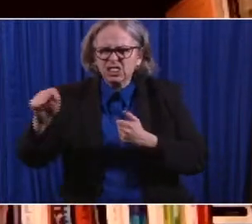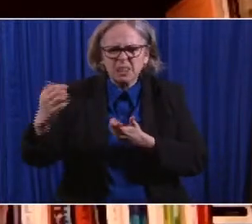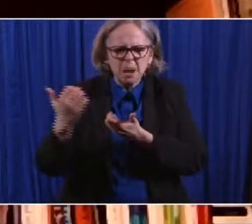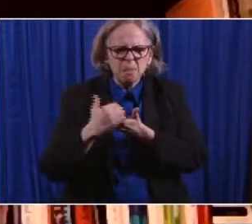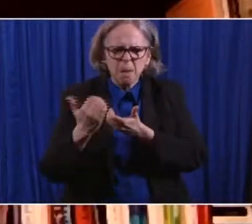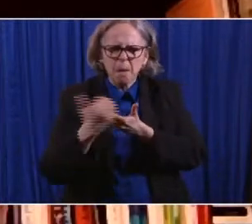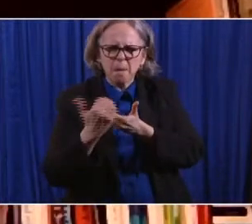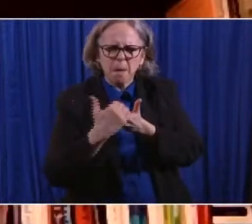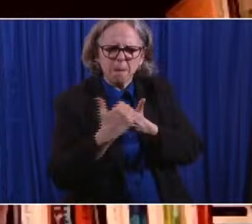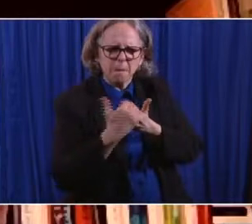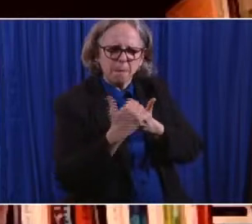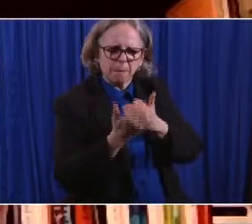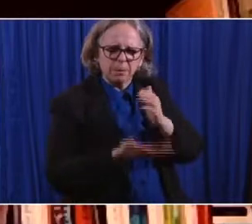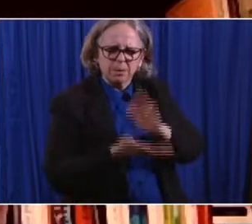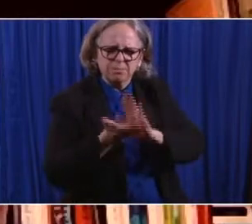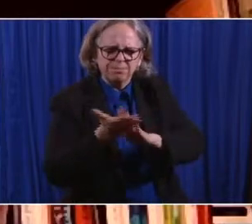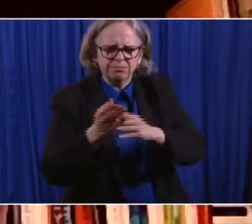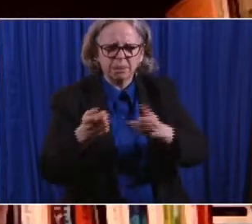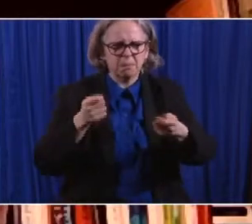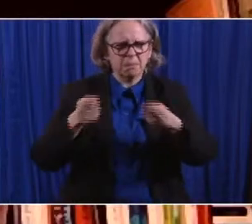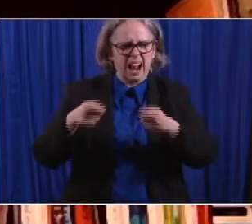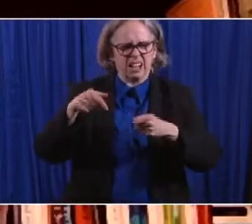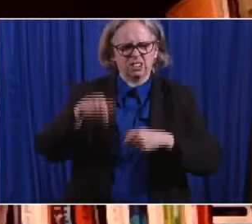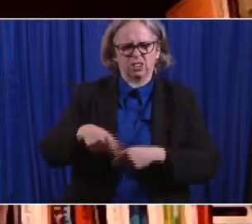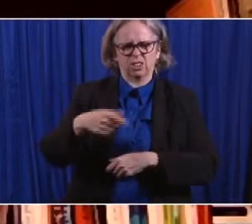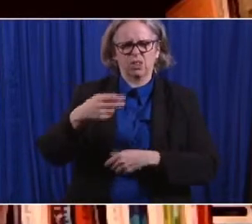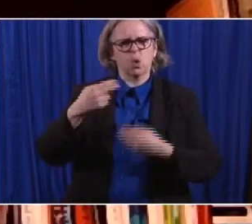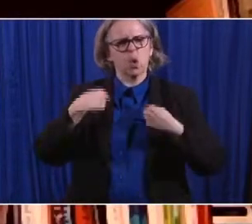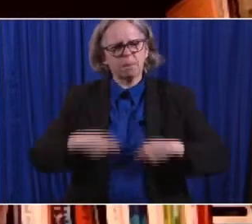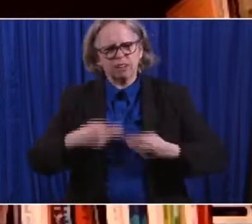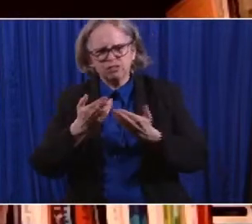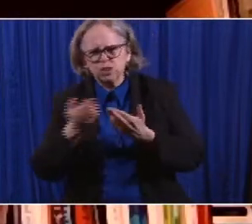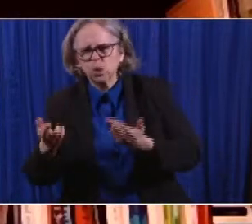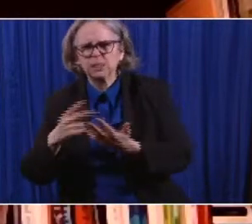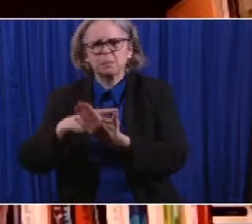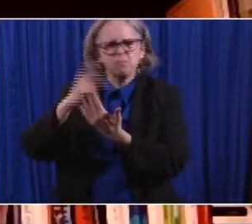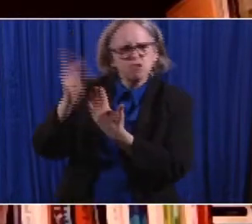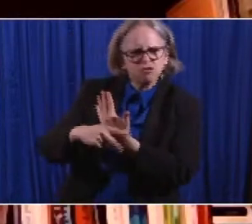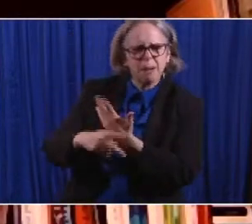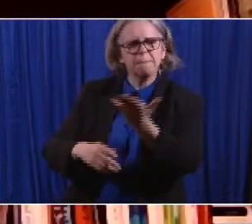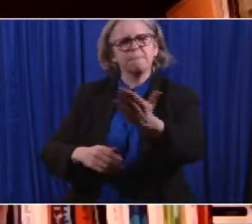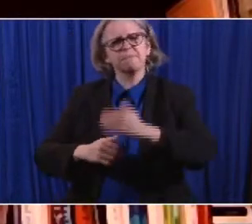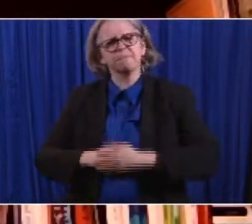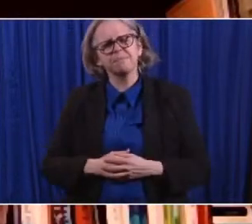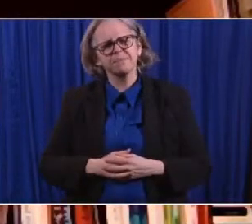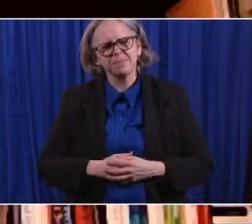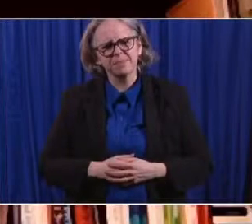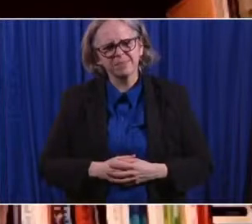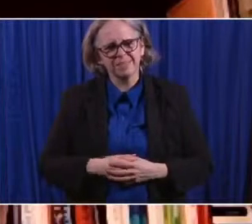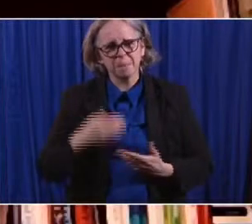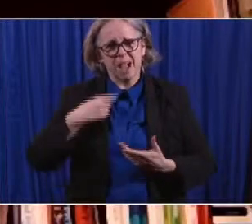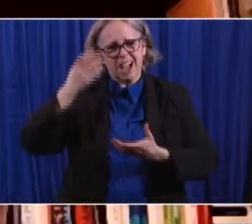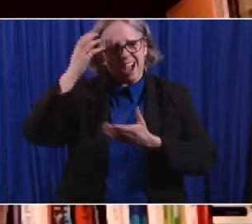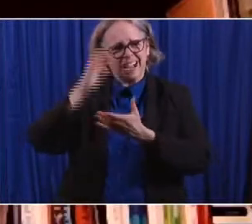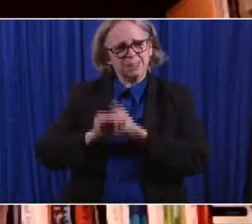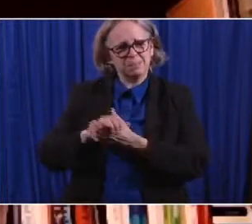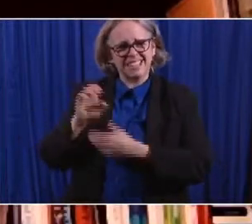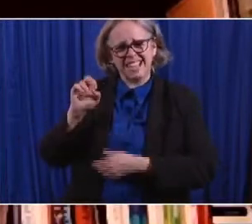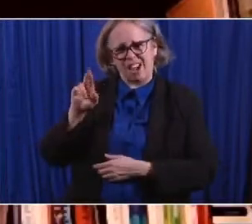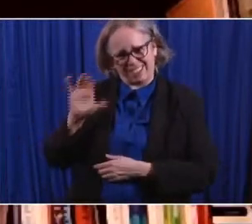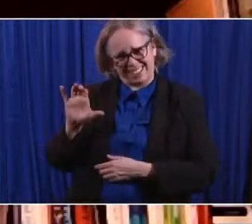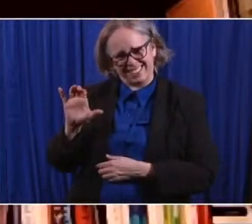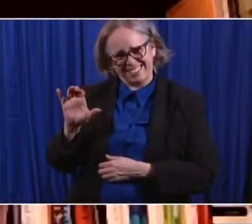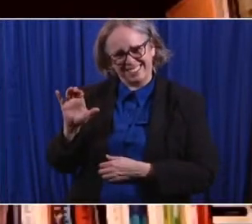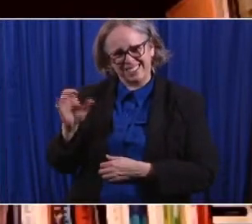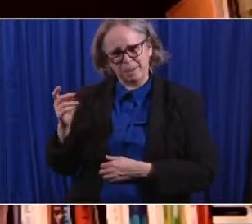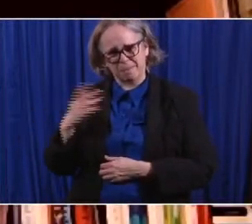services programs. I'm deeply grateful for the encouragement and support of my husband, Eric, and my family and friends at